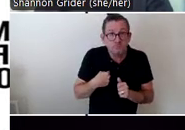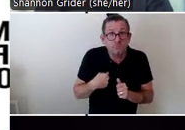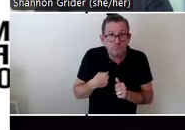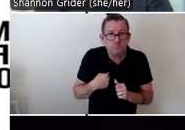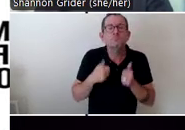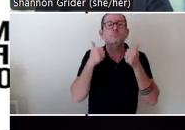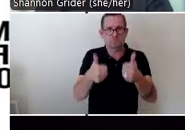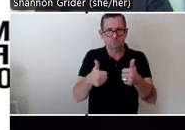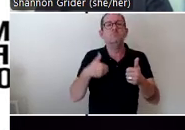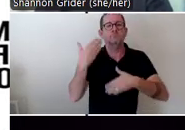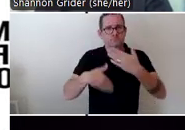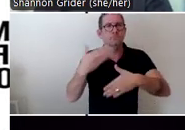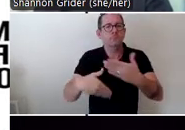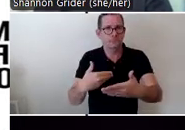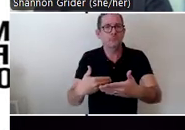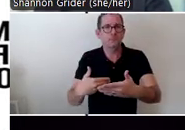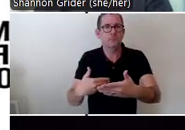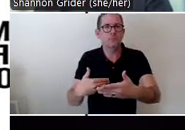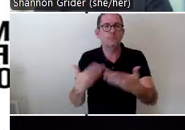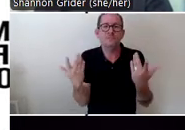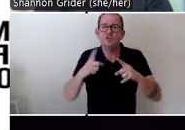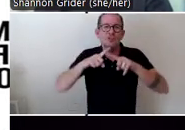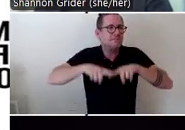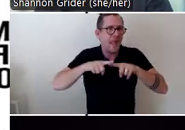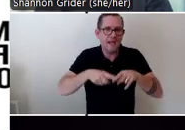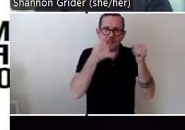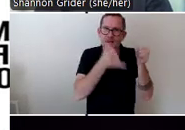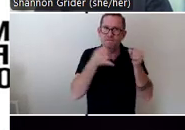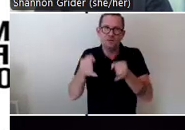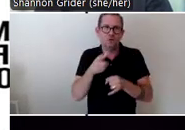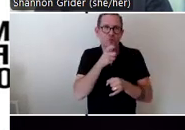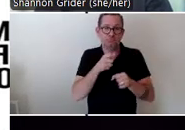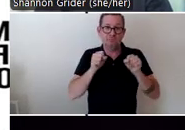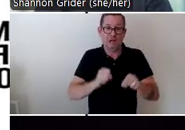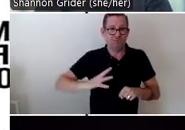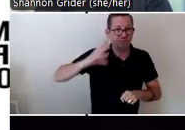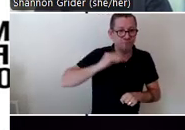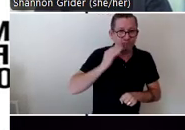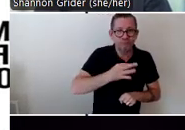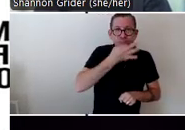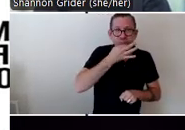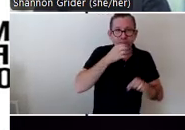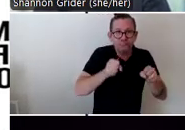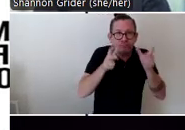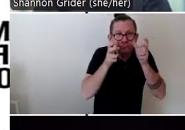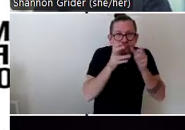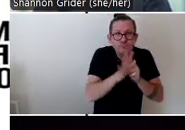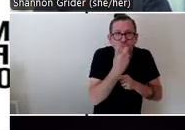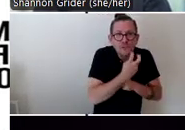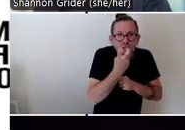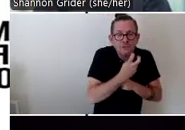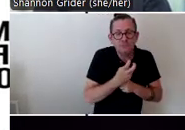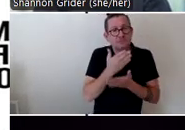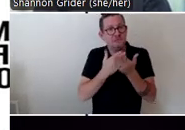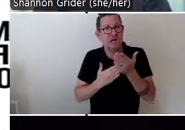being said off of somebody's lips. So always try to maintain that eye contact, keep face-to-face communication, and check